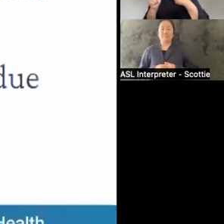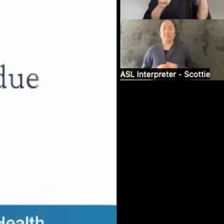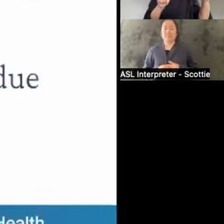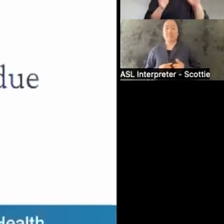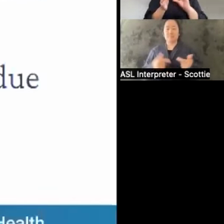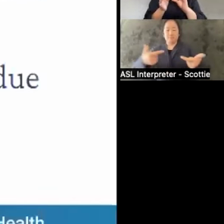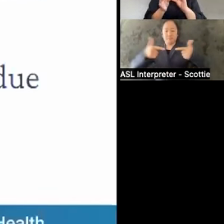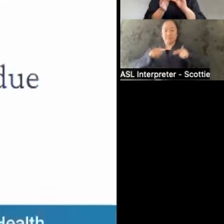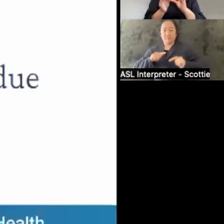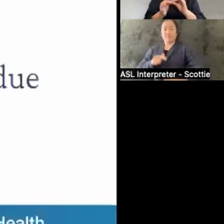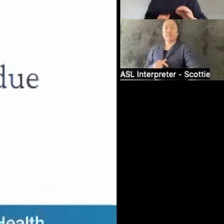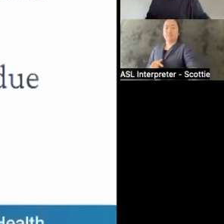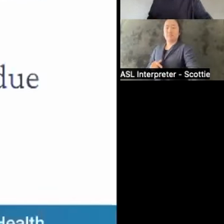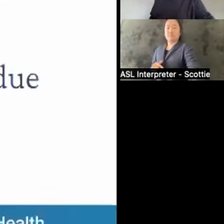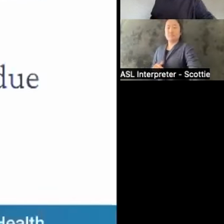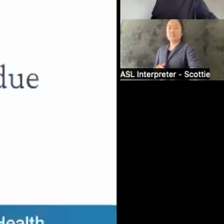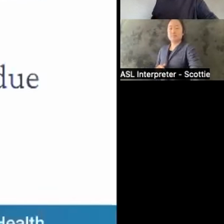to understand?